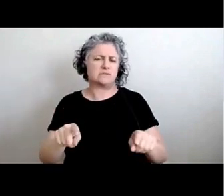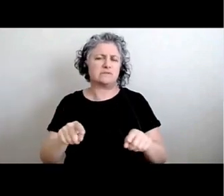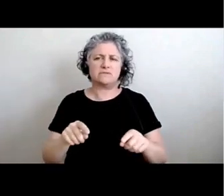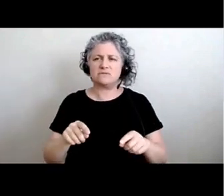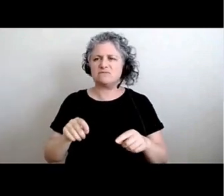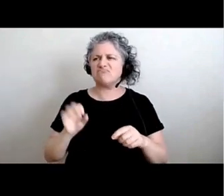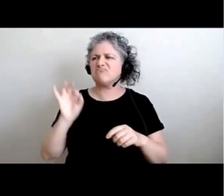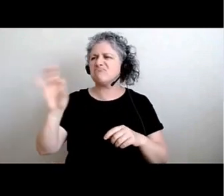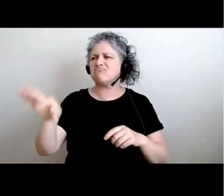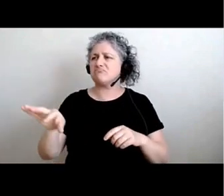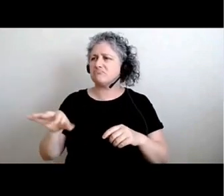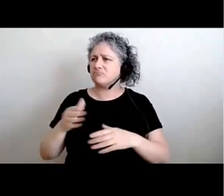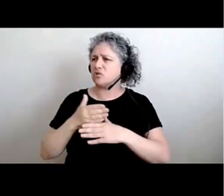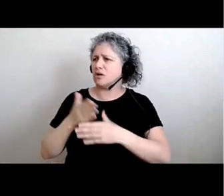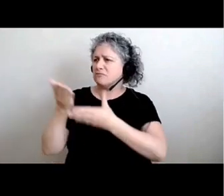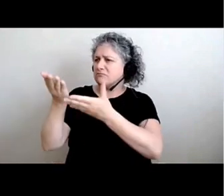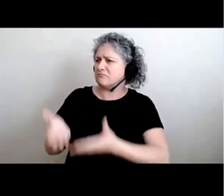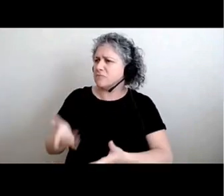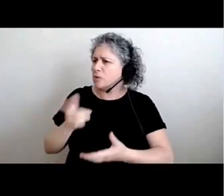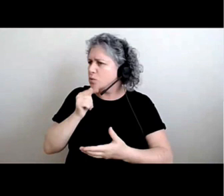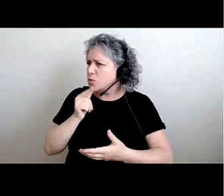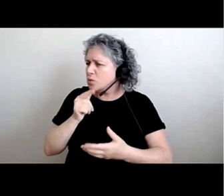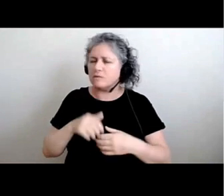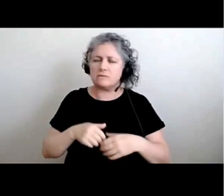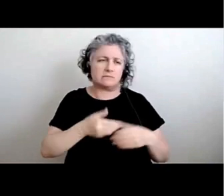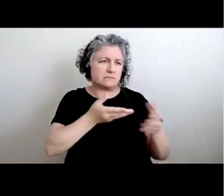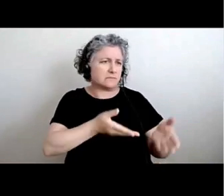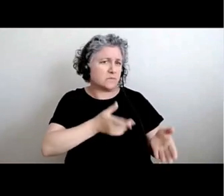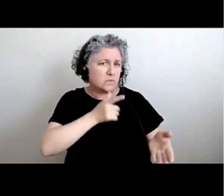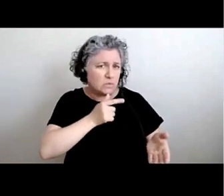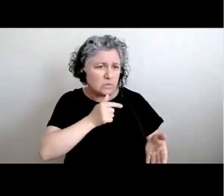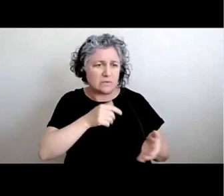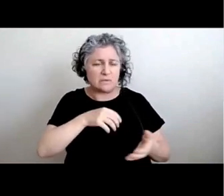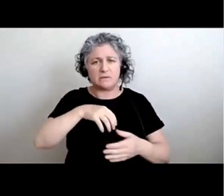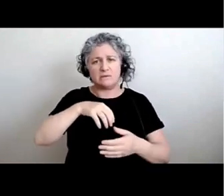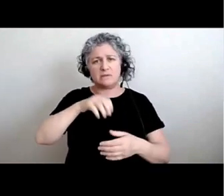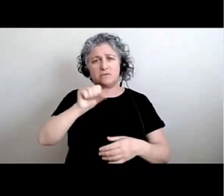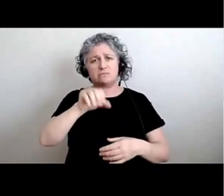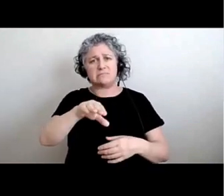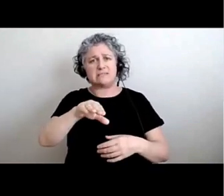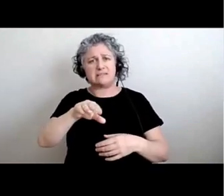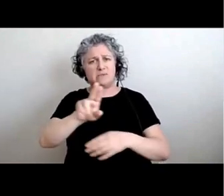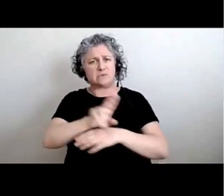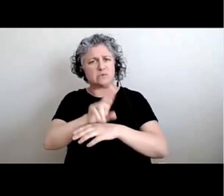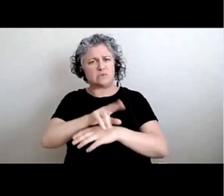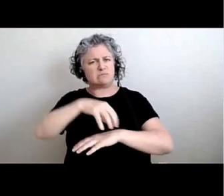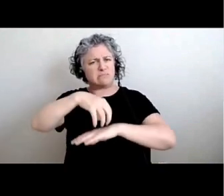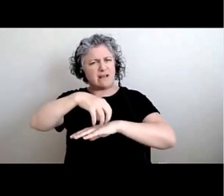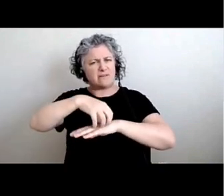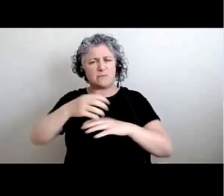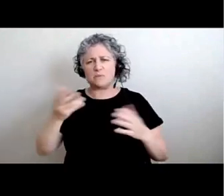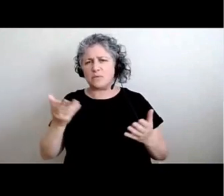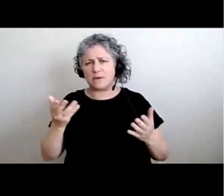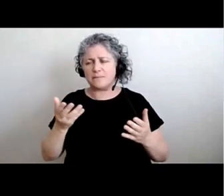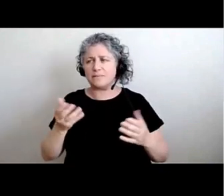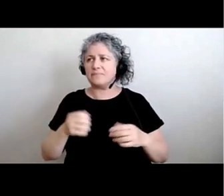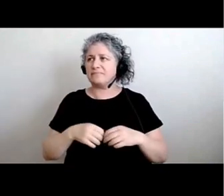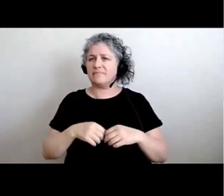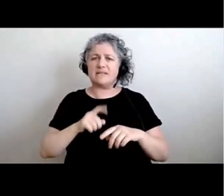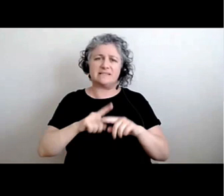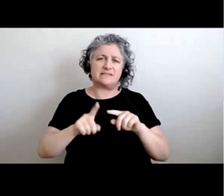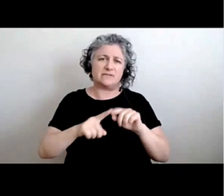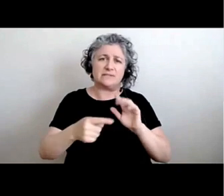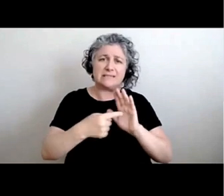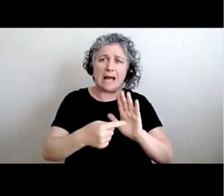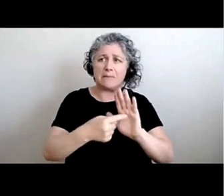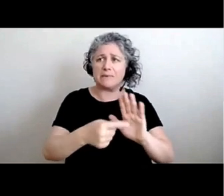themselves, tell us what social media platforms they're using and why they chose to use them, share examples or different tools and stories that